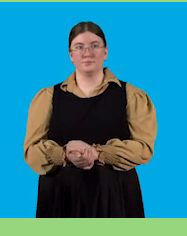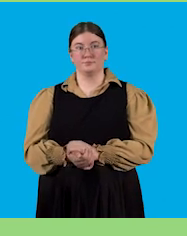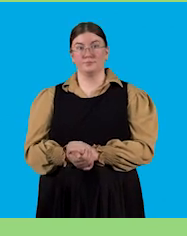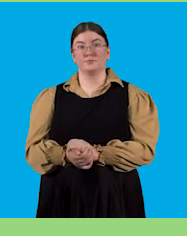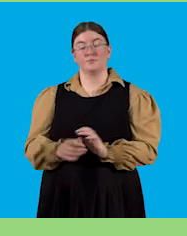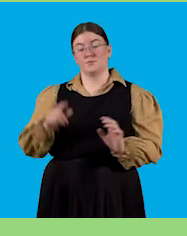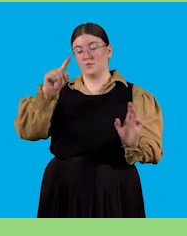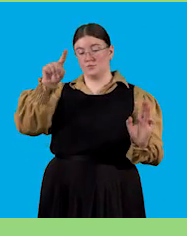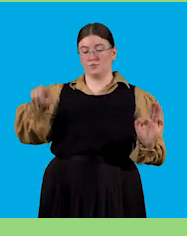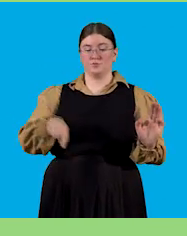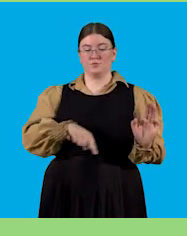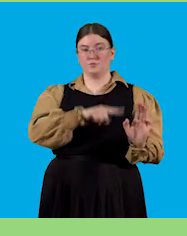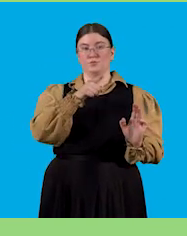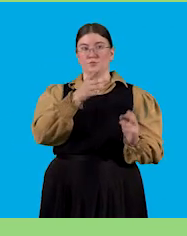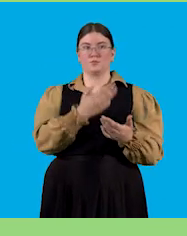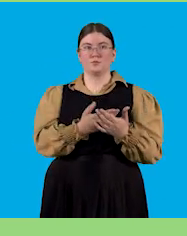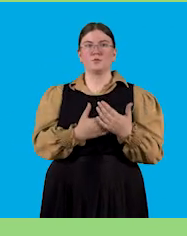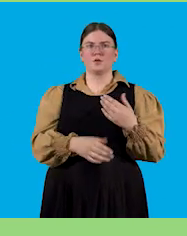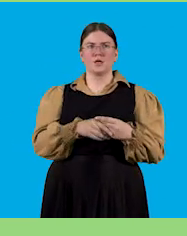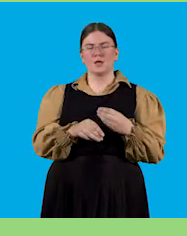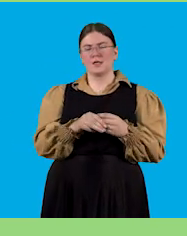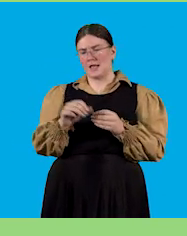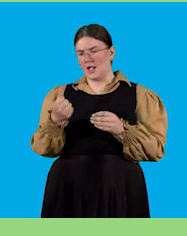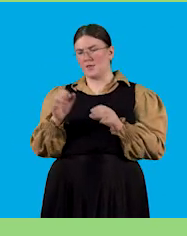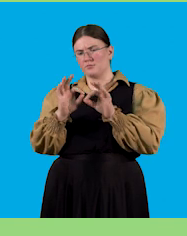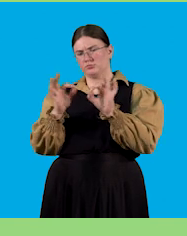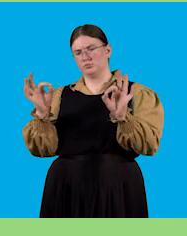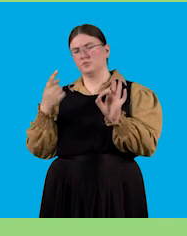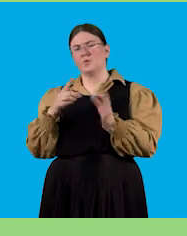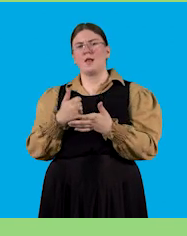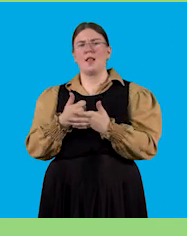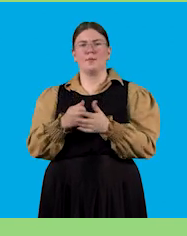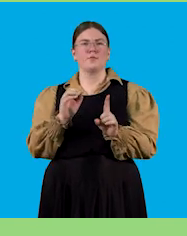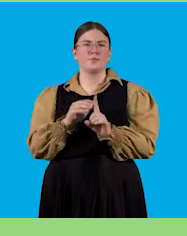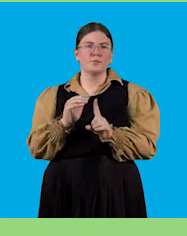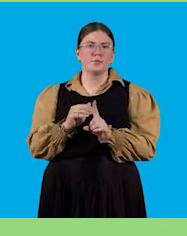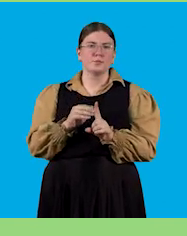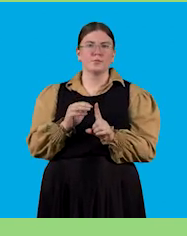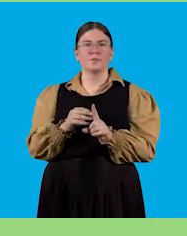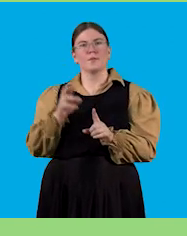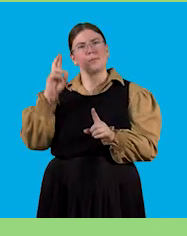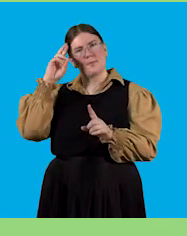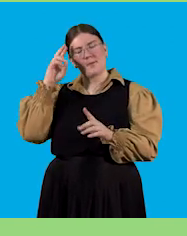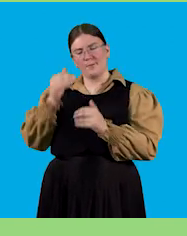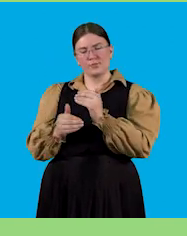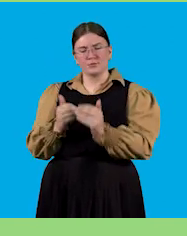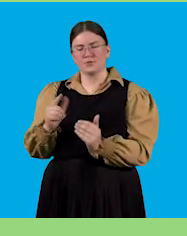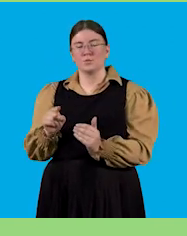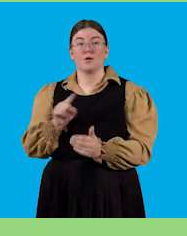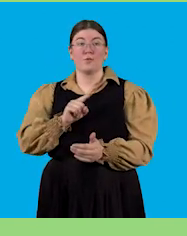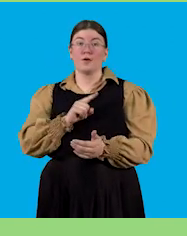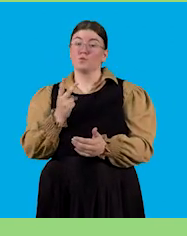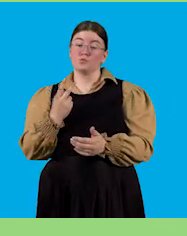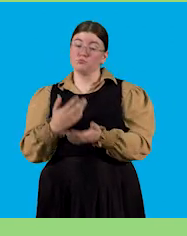In your flow diagram, you can also add other explanations to help you remember the processes and to help you